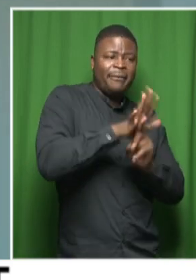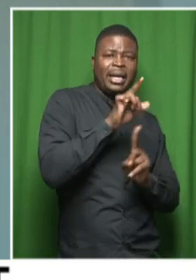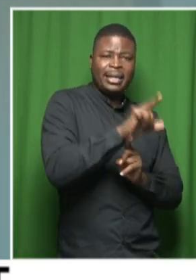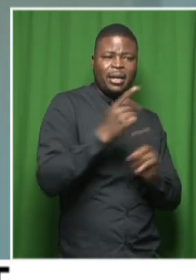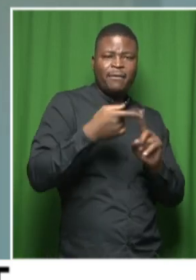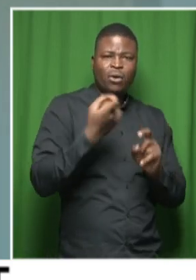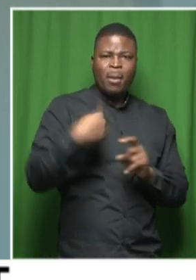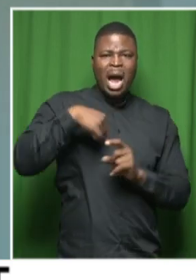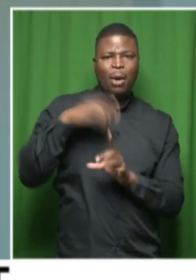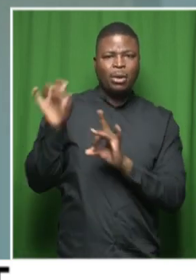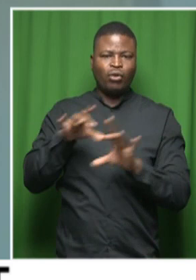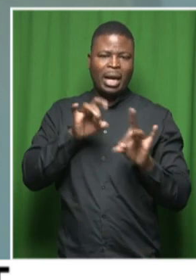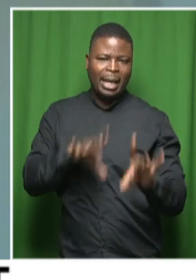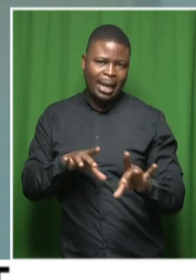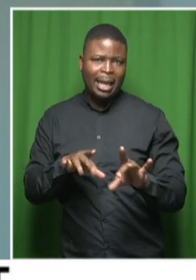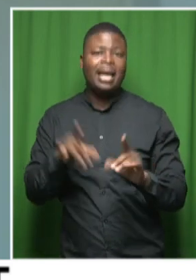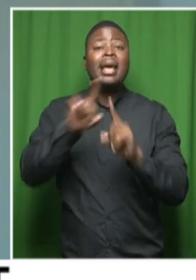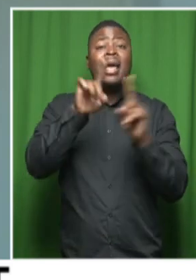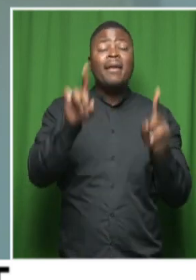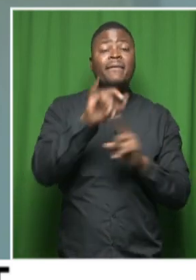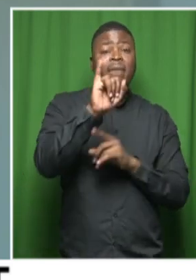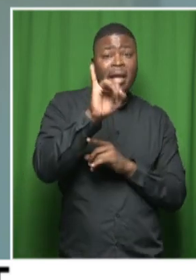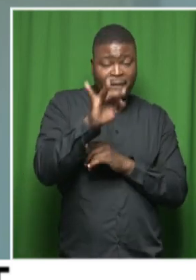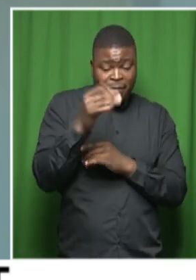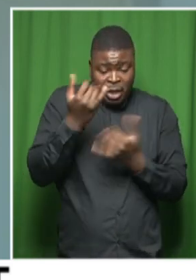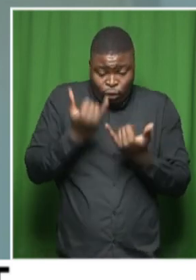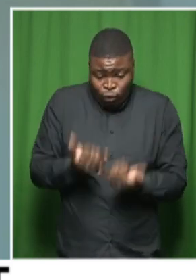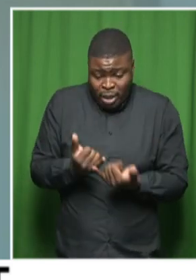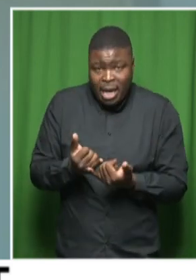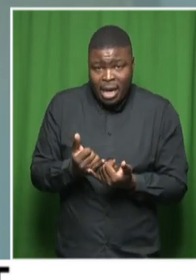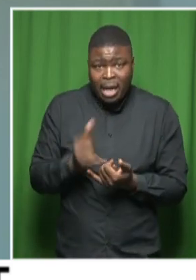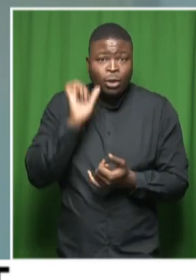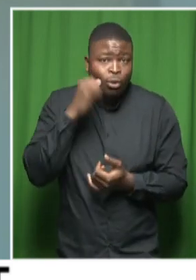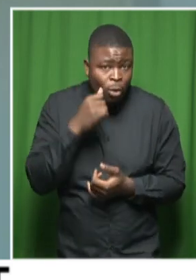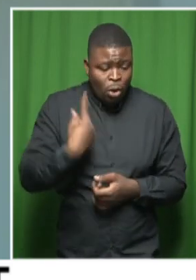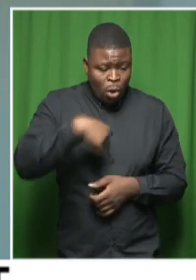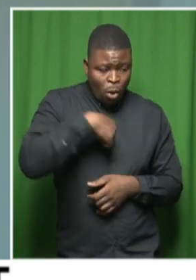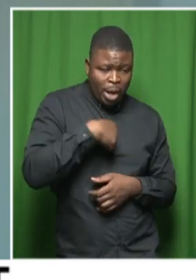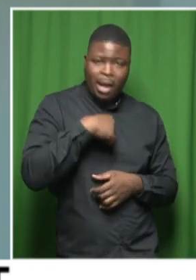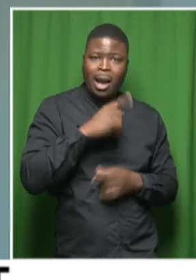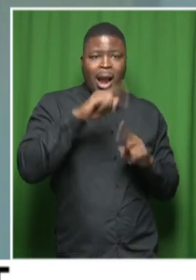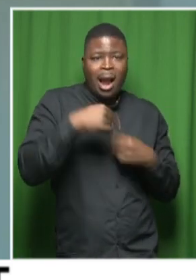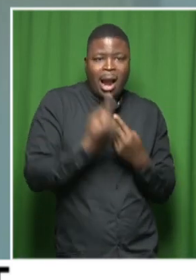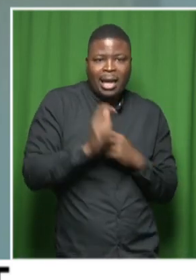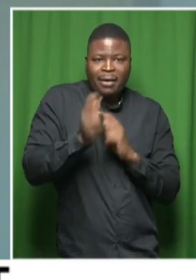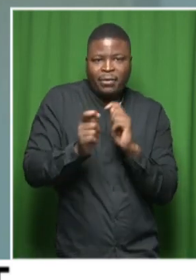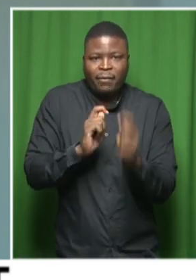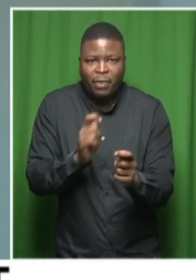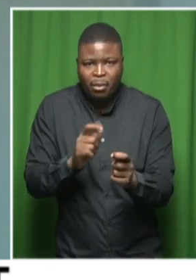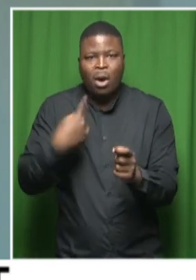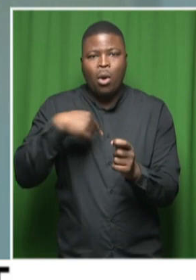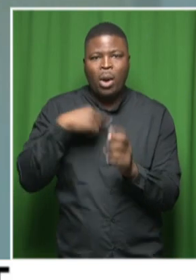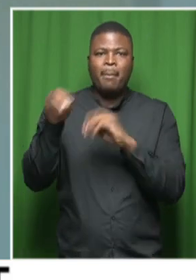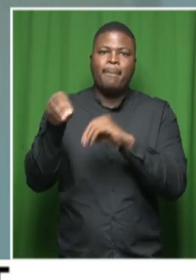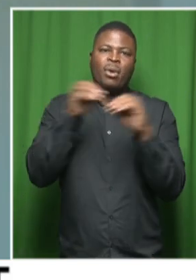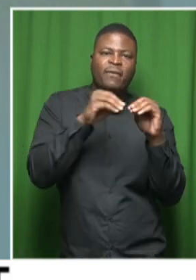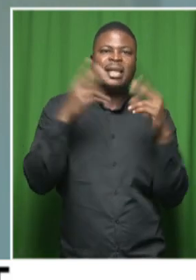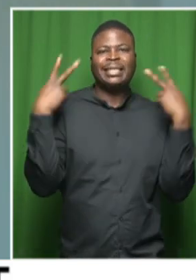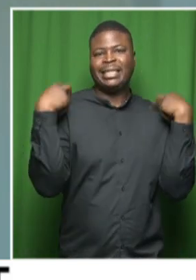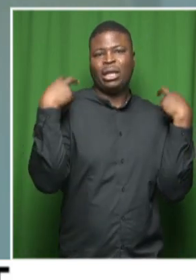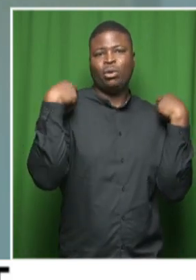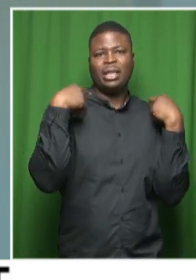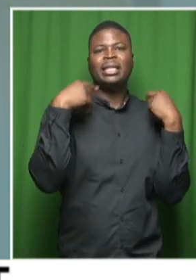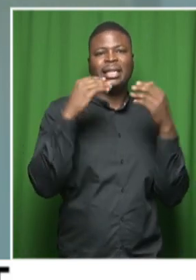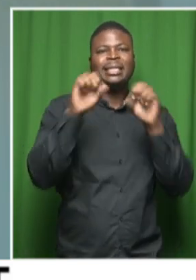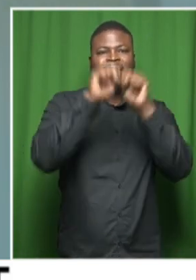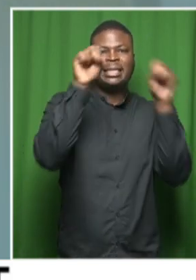we're not able to afford, we are going to automatically go into a social security system. Instead of you and